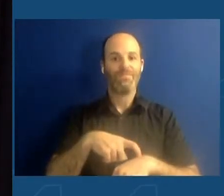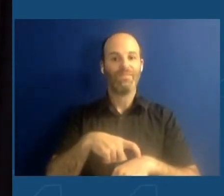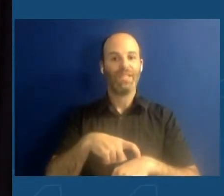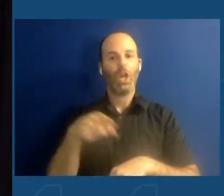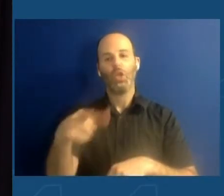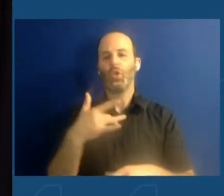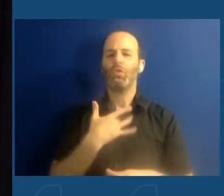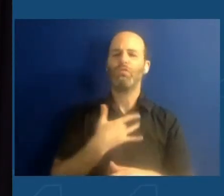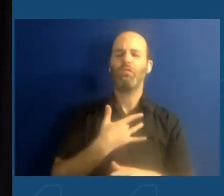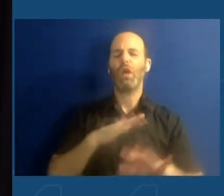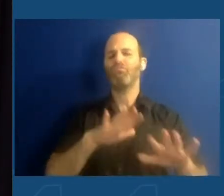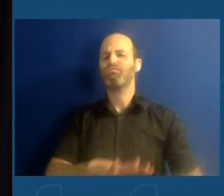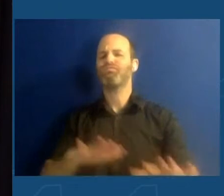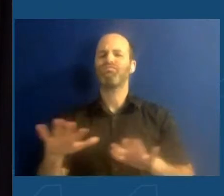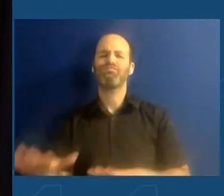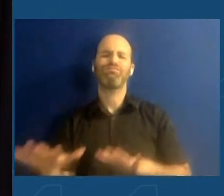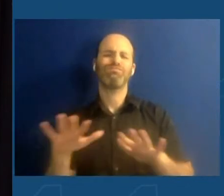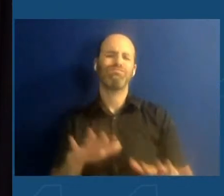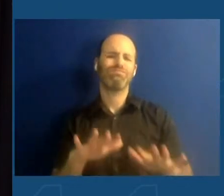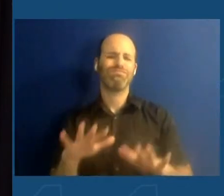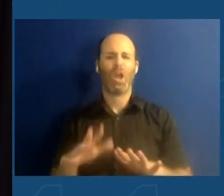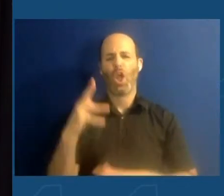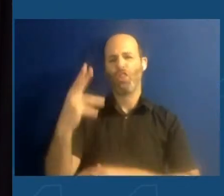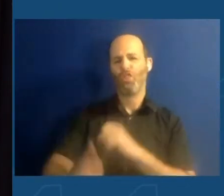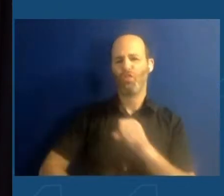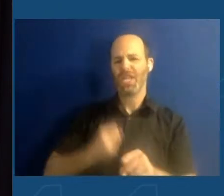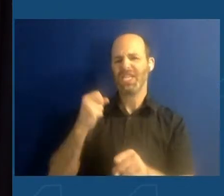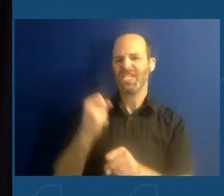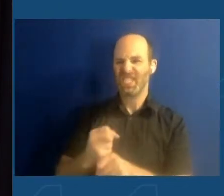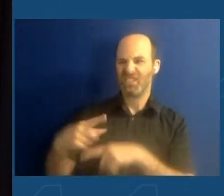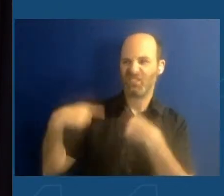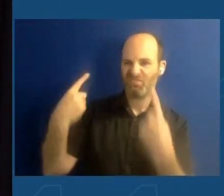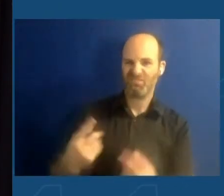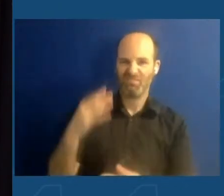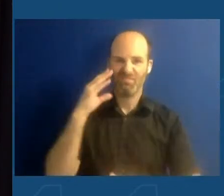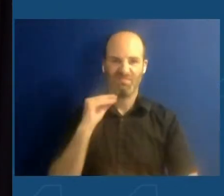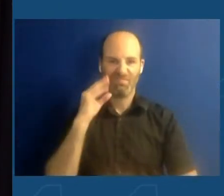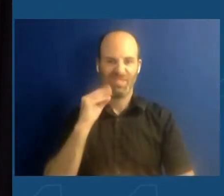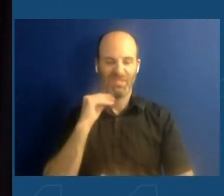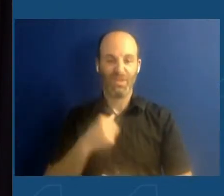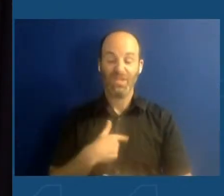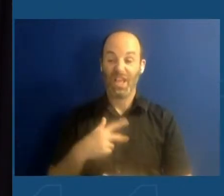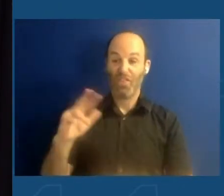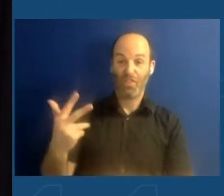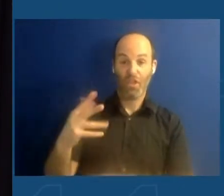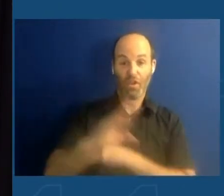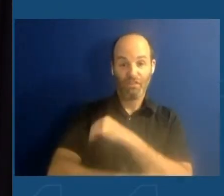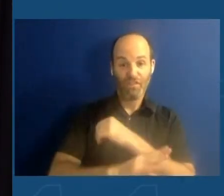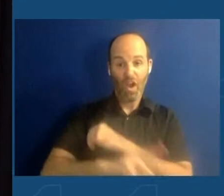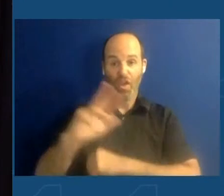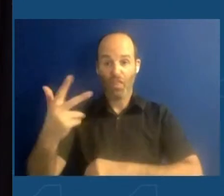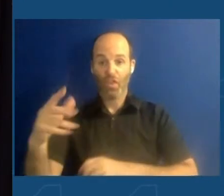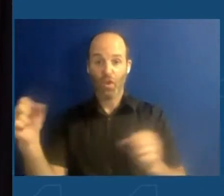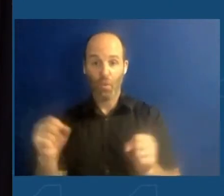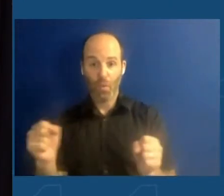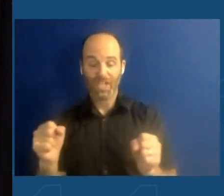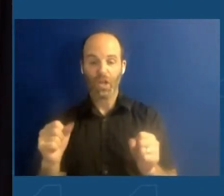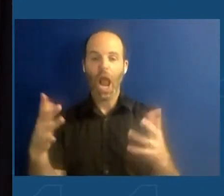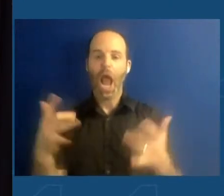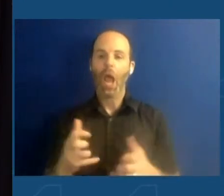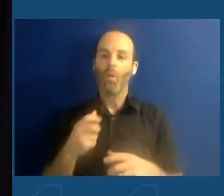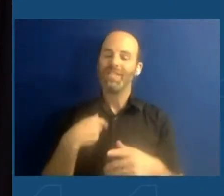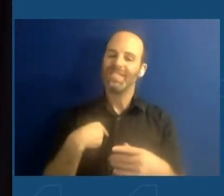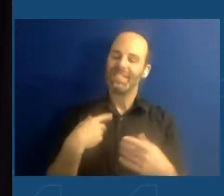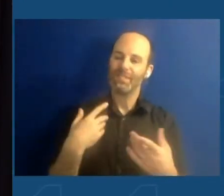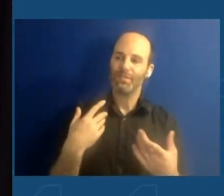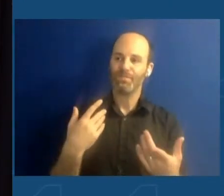of complacency. See, this is our third year heading into this, third winter, third fall. And I want to just give ourselves another month